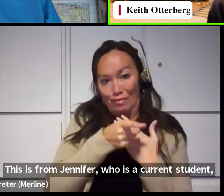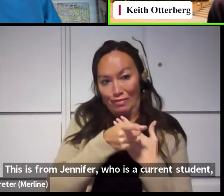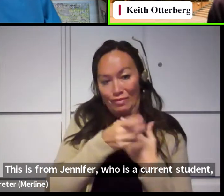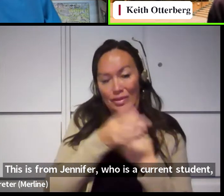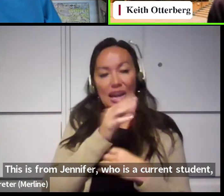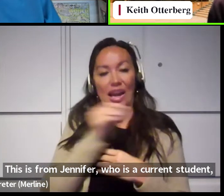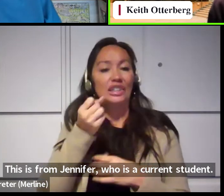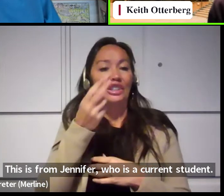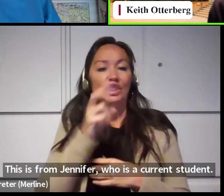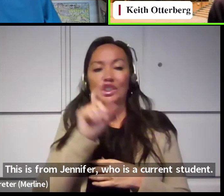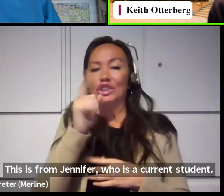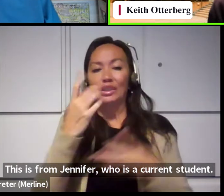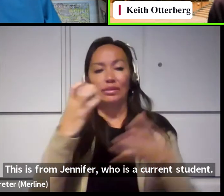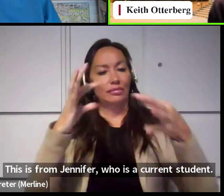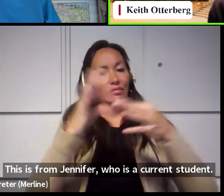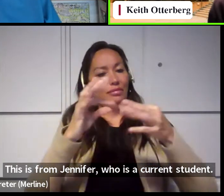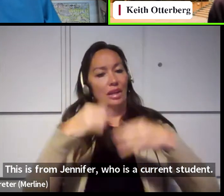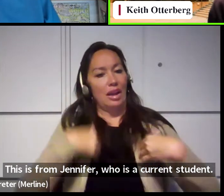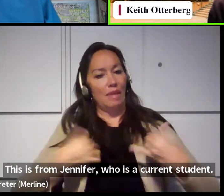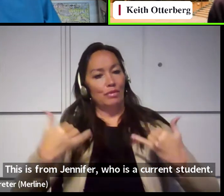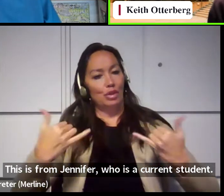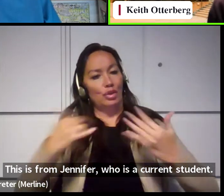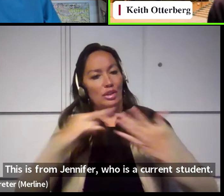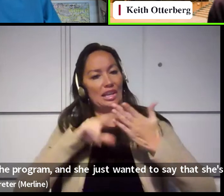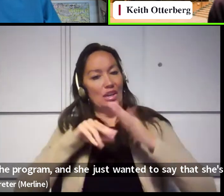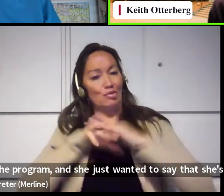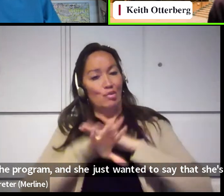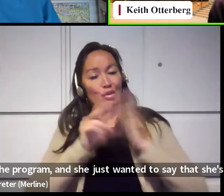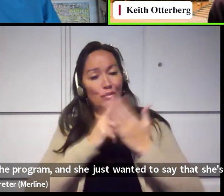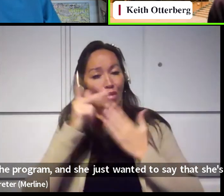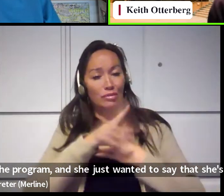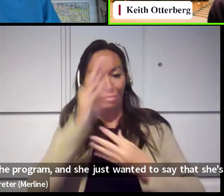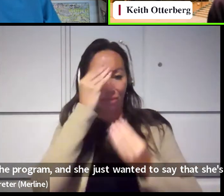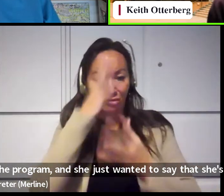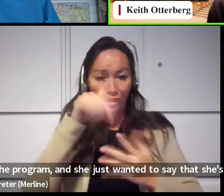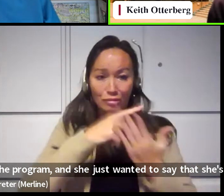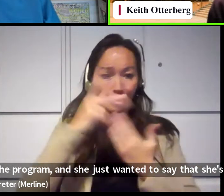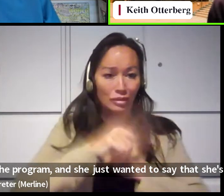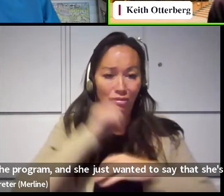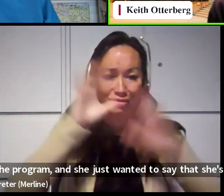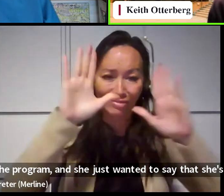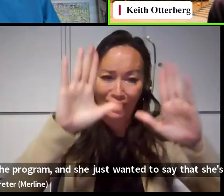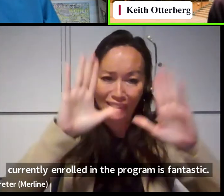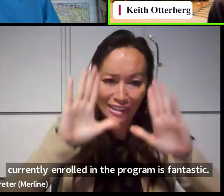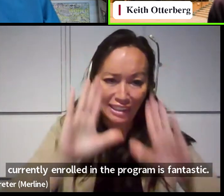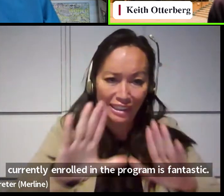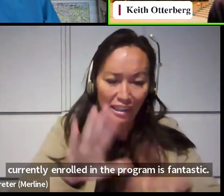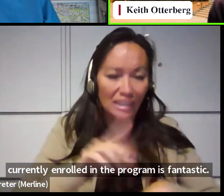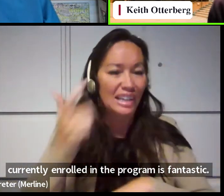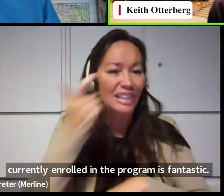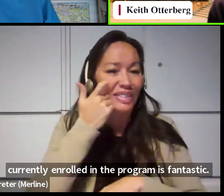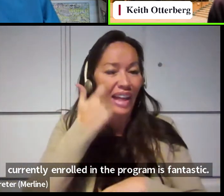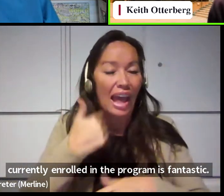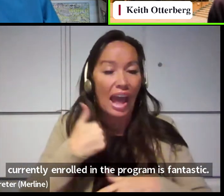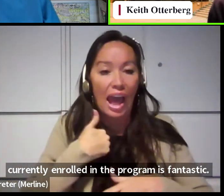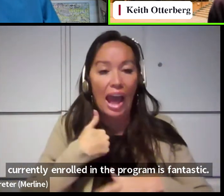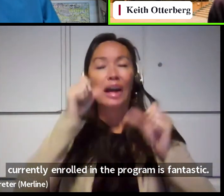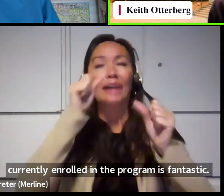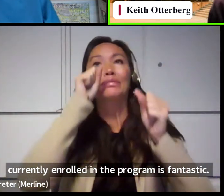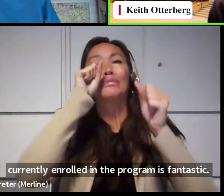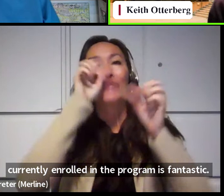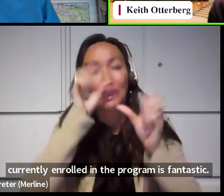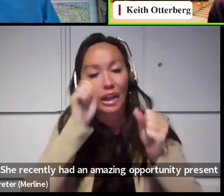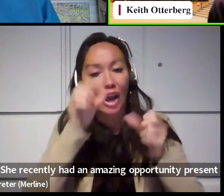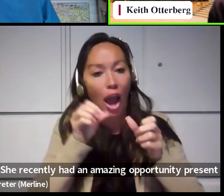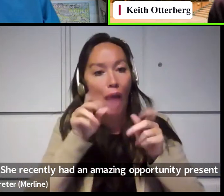she just wanted to say that she's currently enrolled and the program is fantastic. She recently had an amazing opportunity